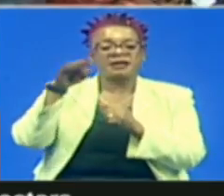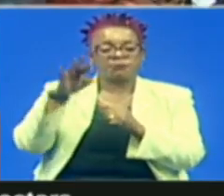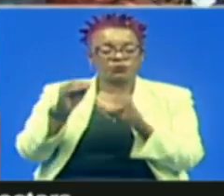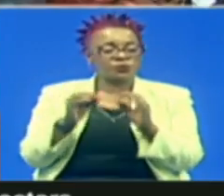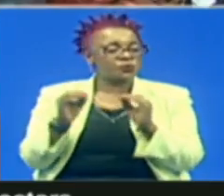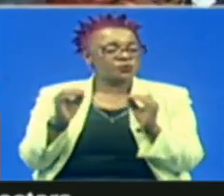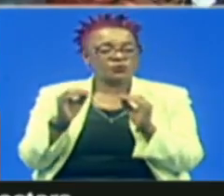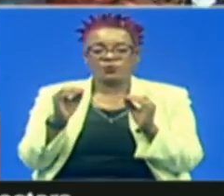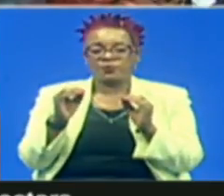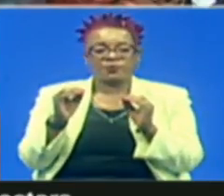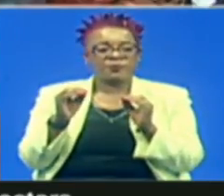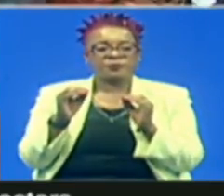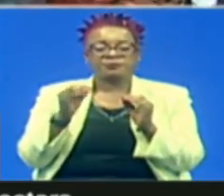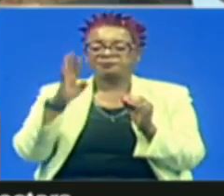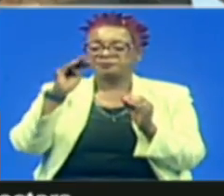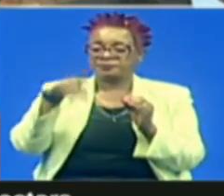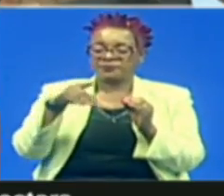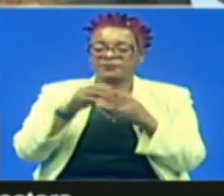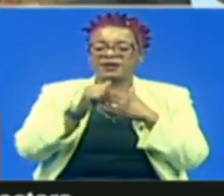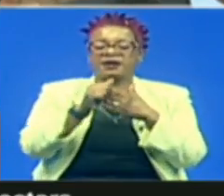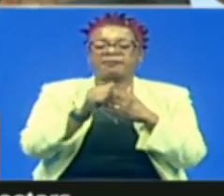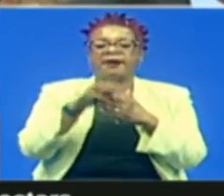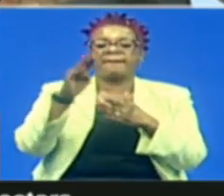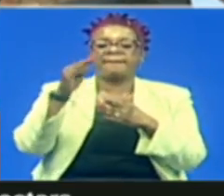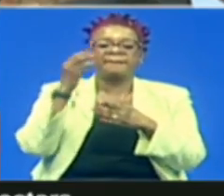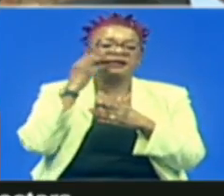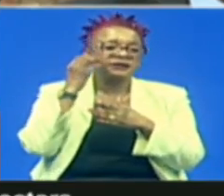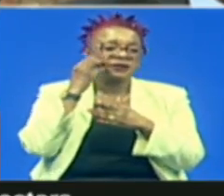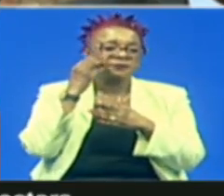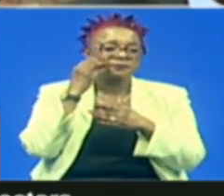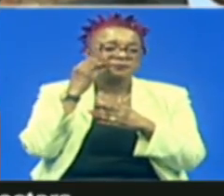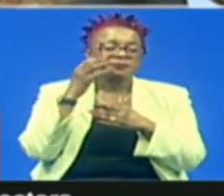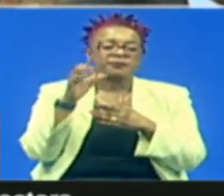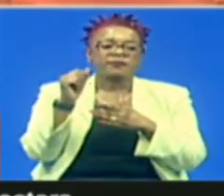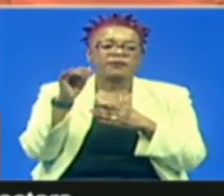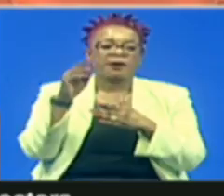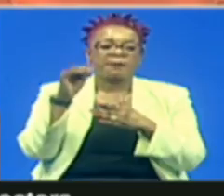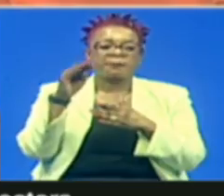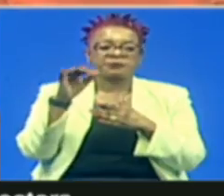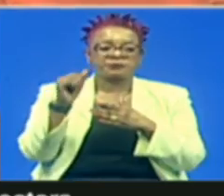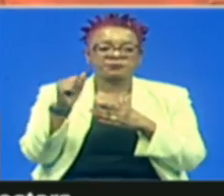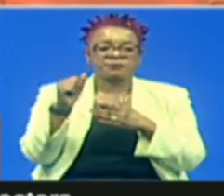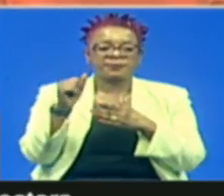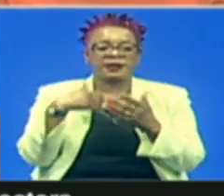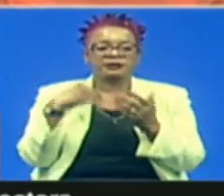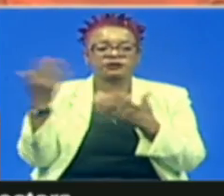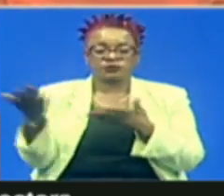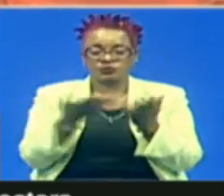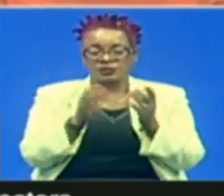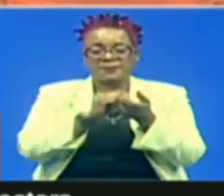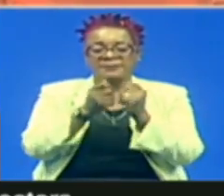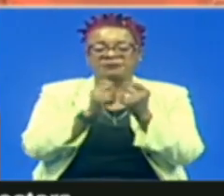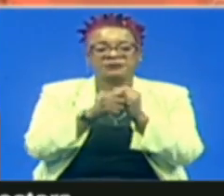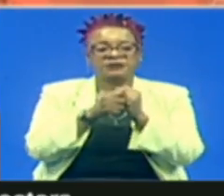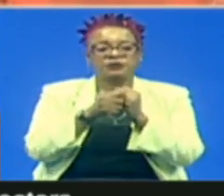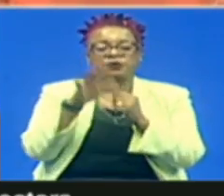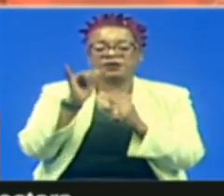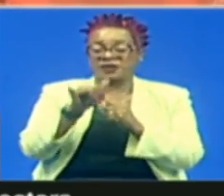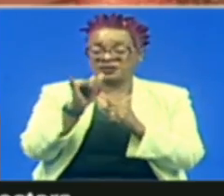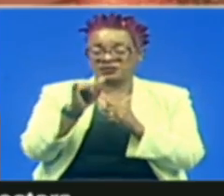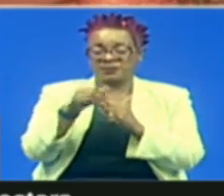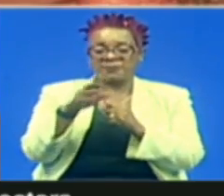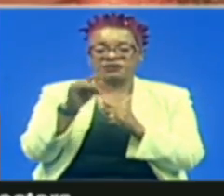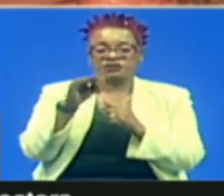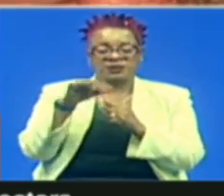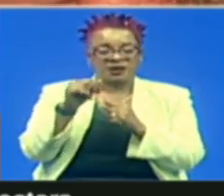of the House. The MPs, led by Mvita legislator Abdul Somad Nasir, had introduced an amendment to the Merchant Shipping Act